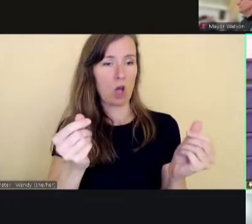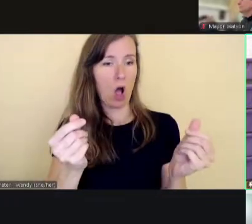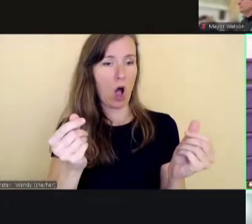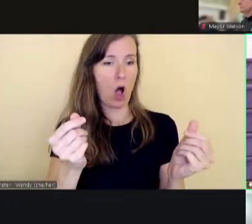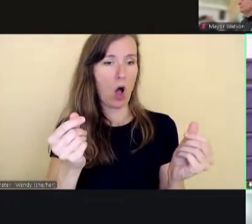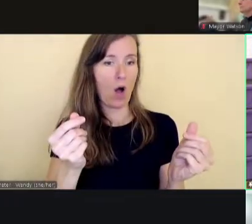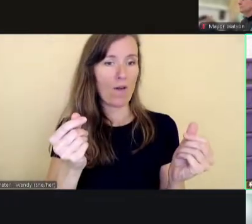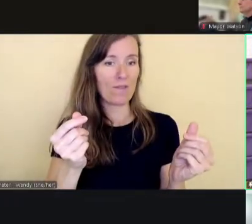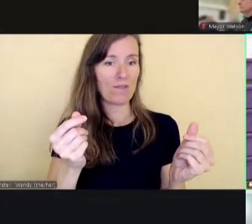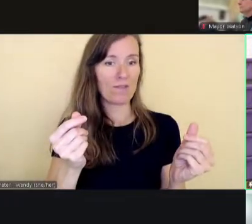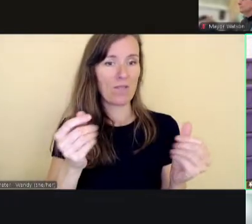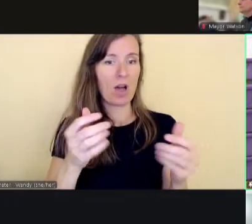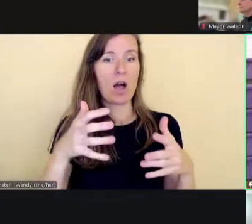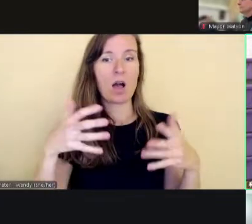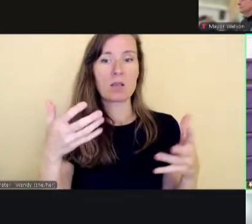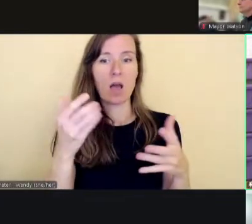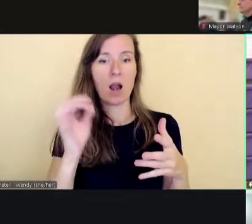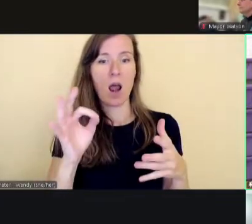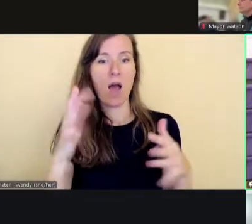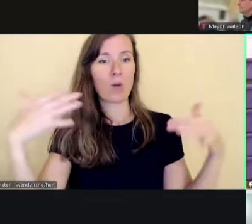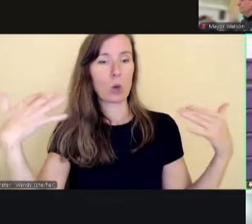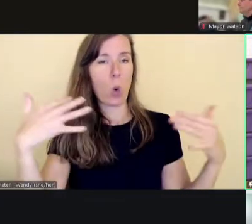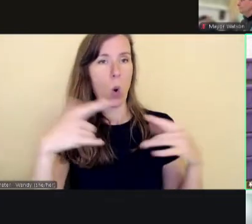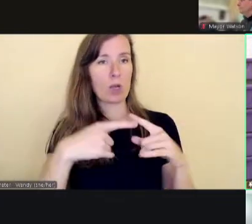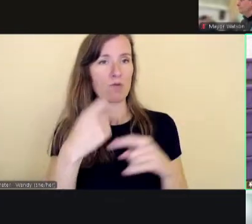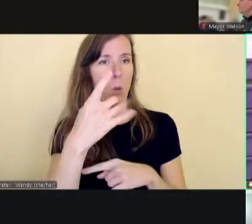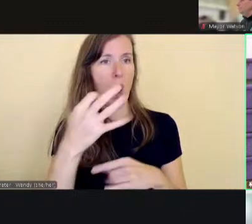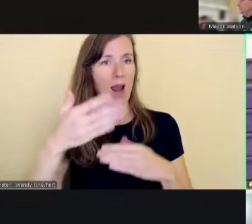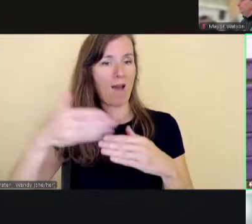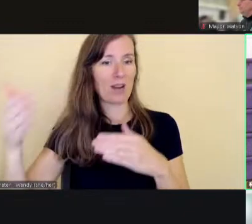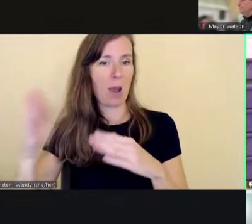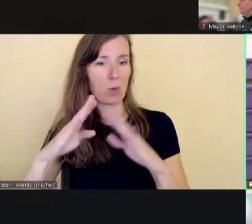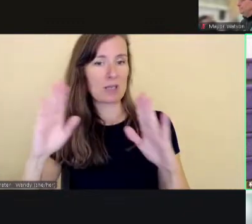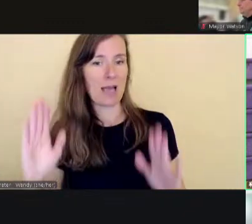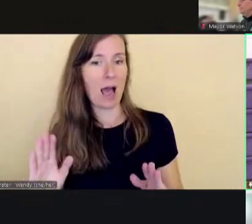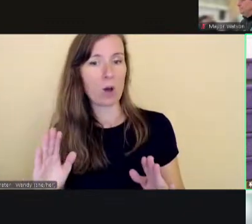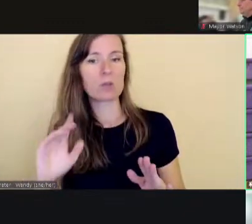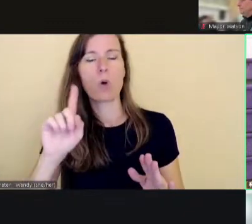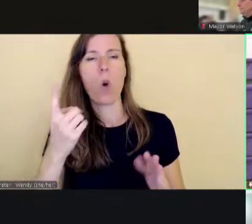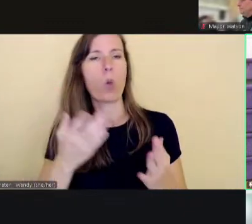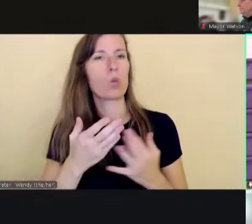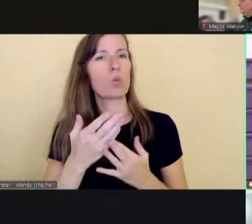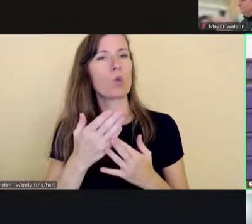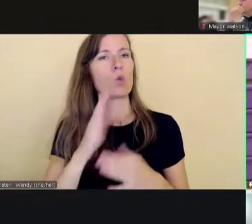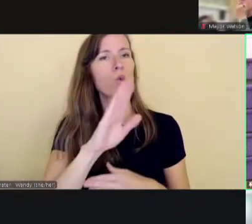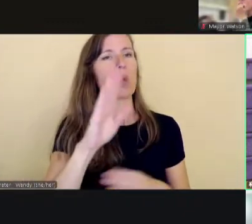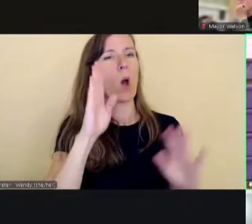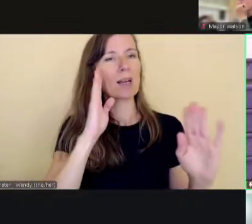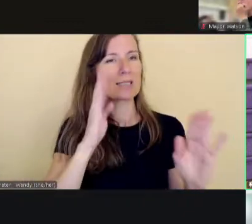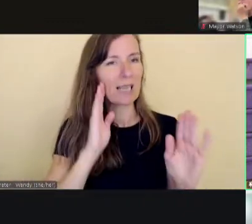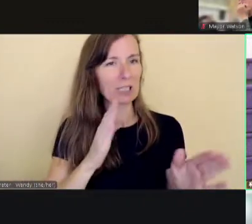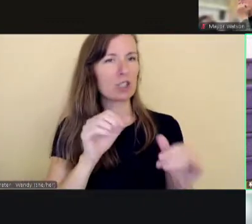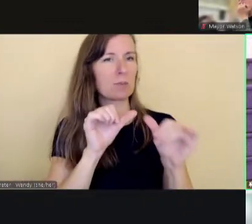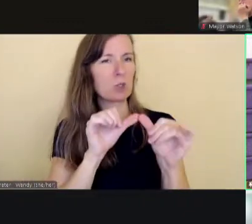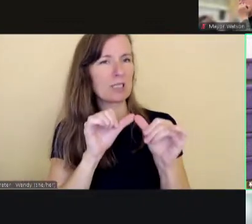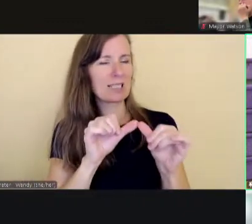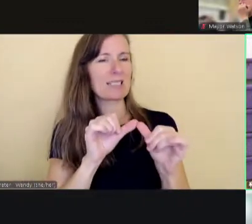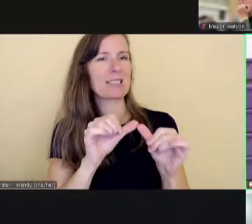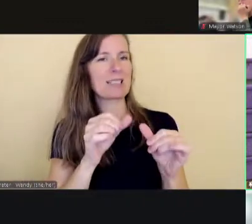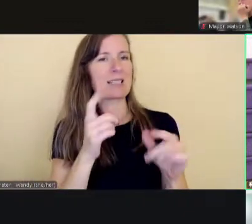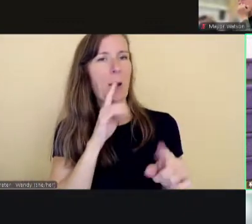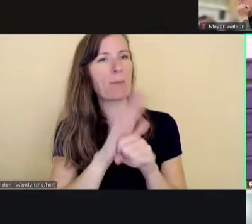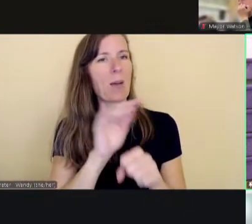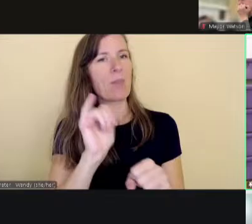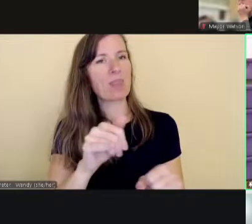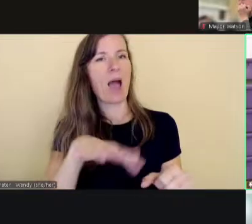is only through your attention, persistence, and commitment that a fair resolution was found. Your assistance